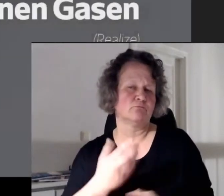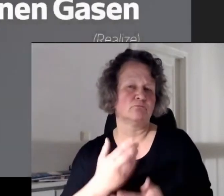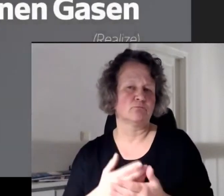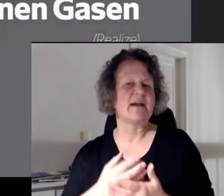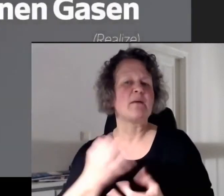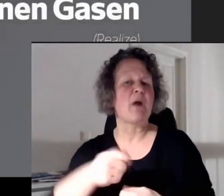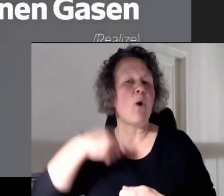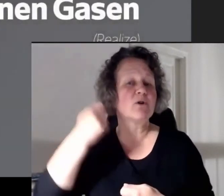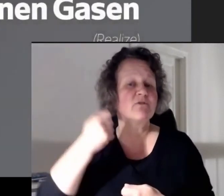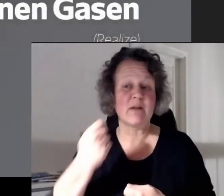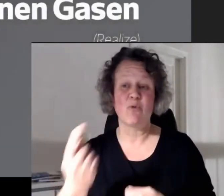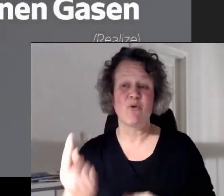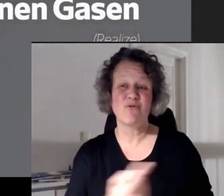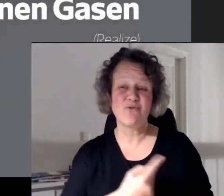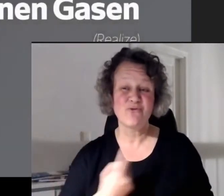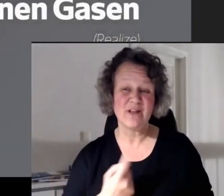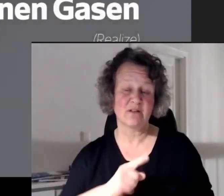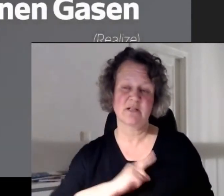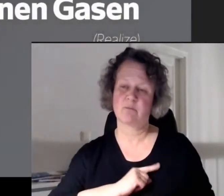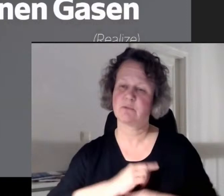we do it with passion.